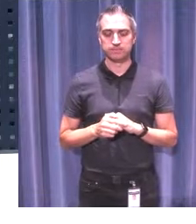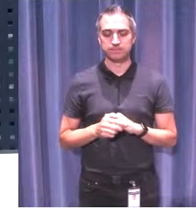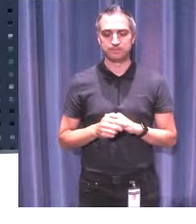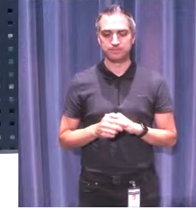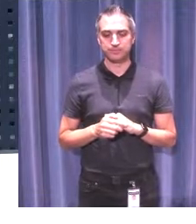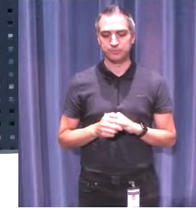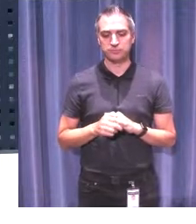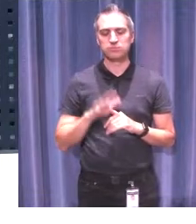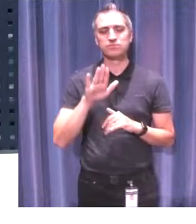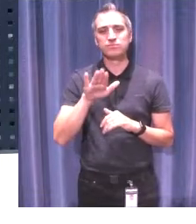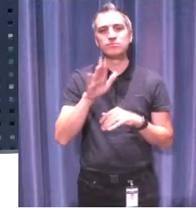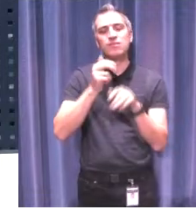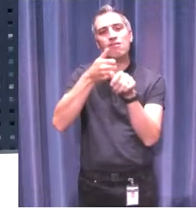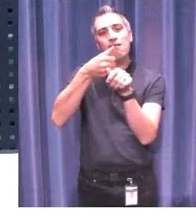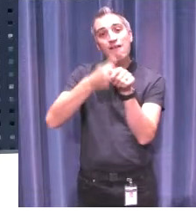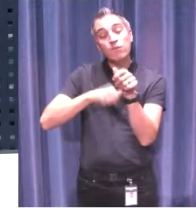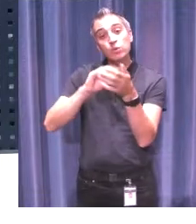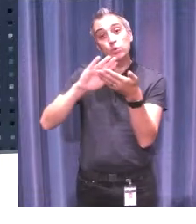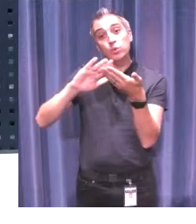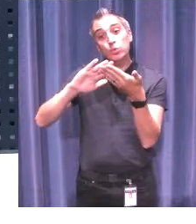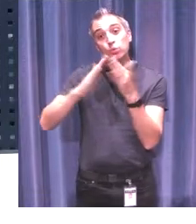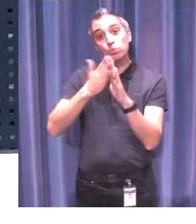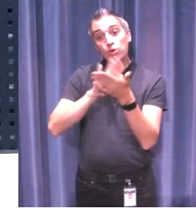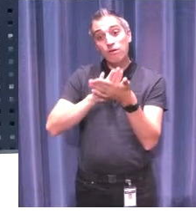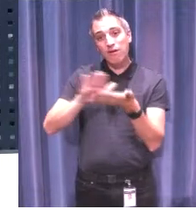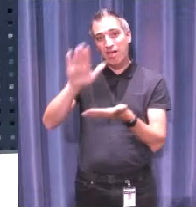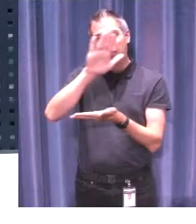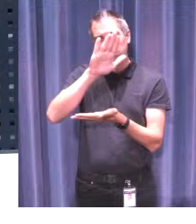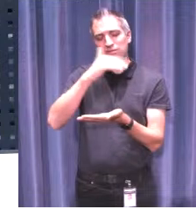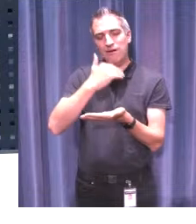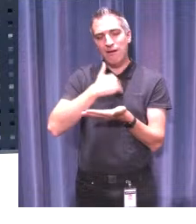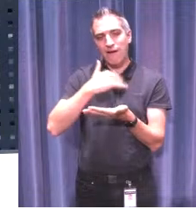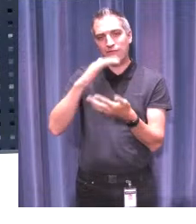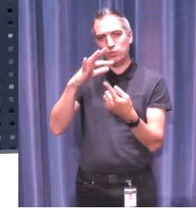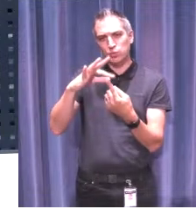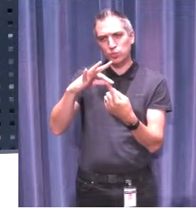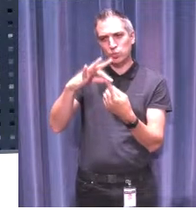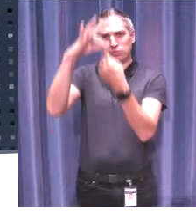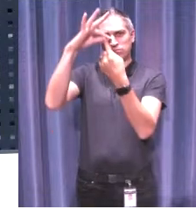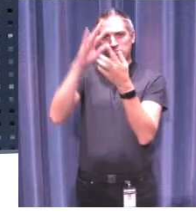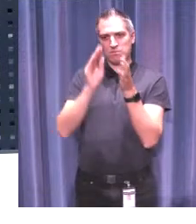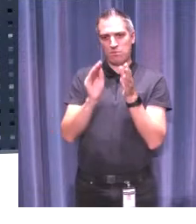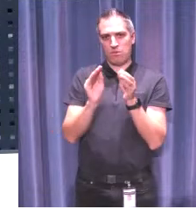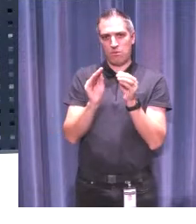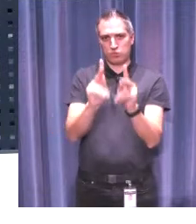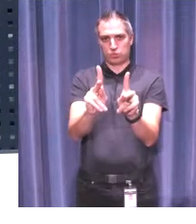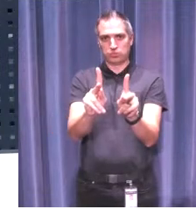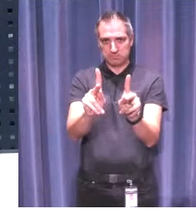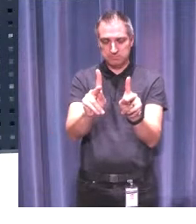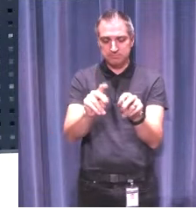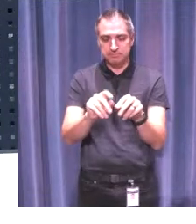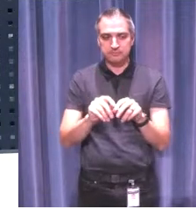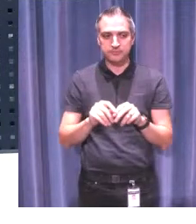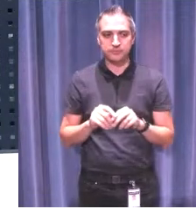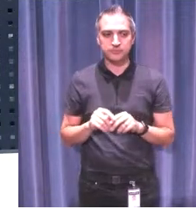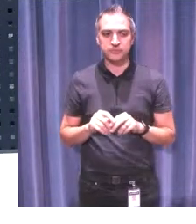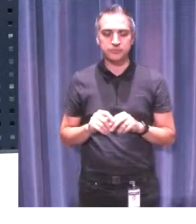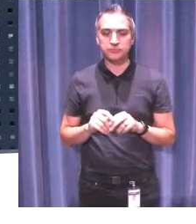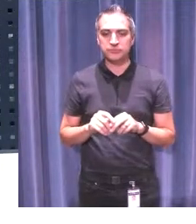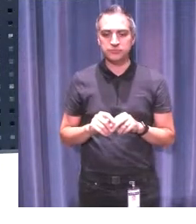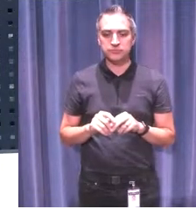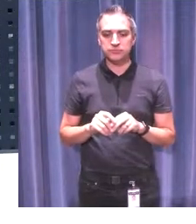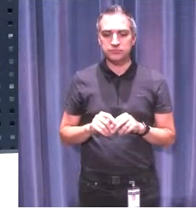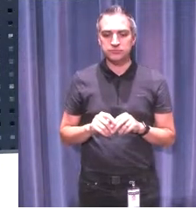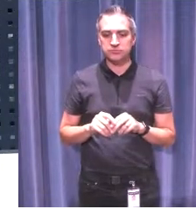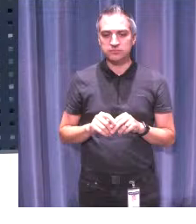Every community college has its unique opportunities that